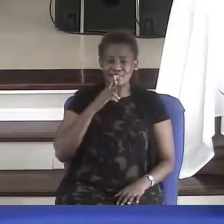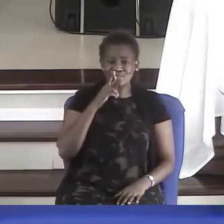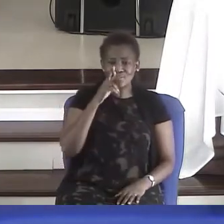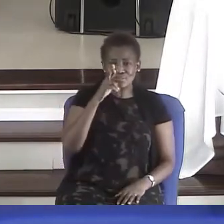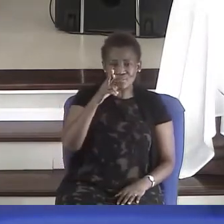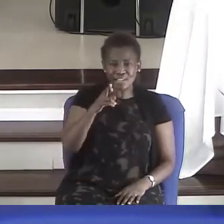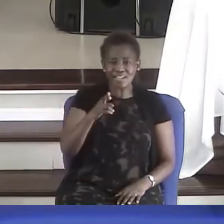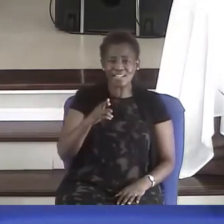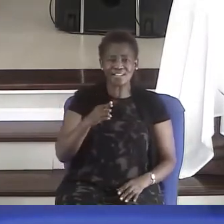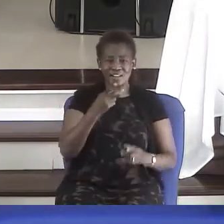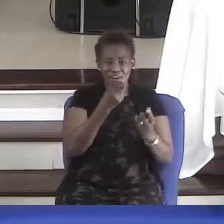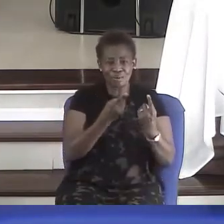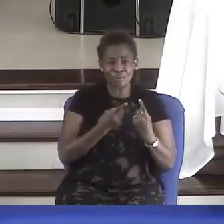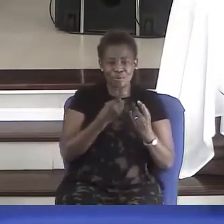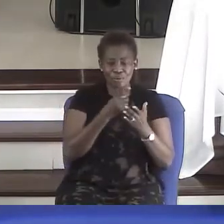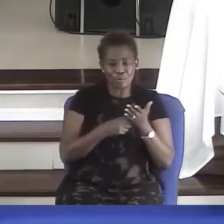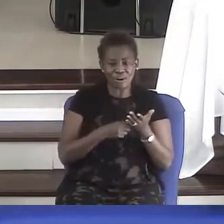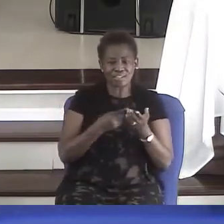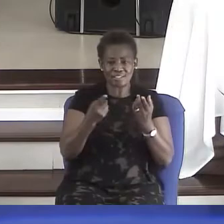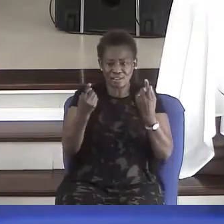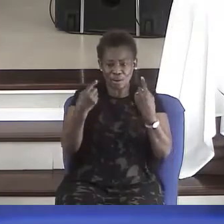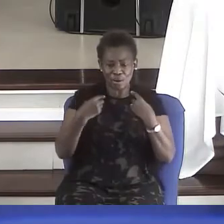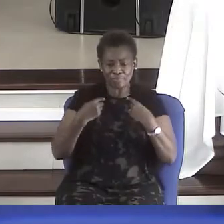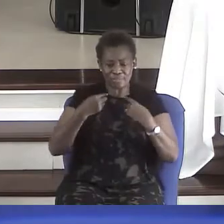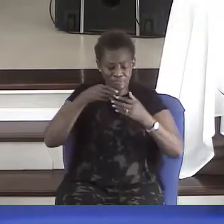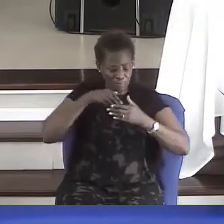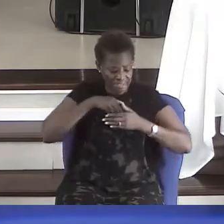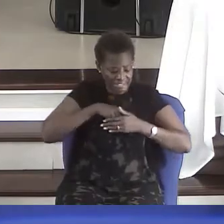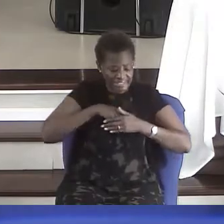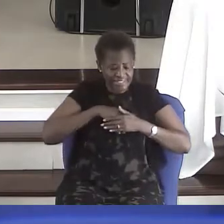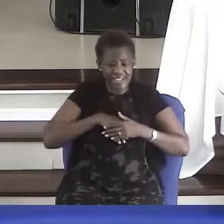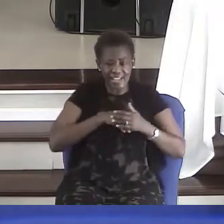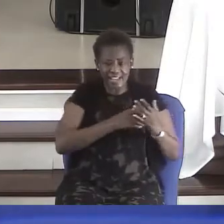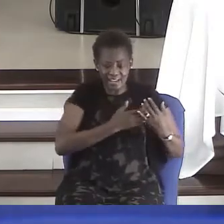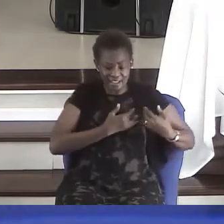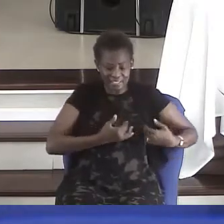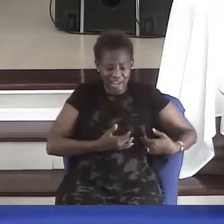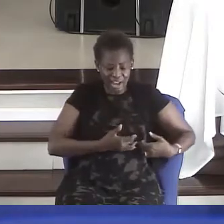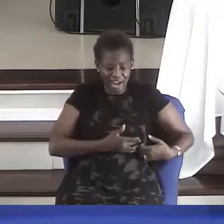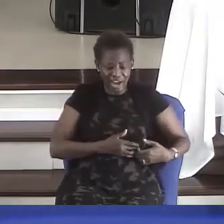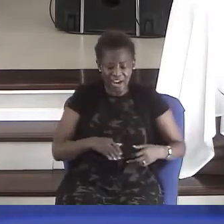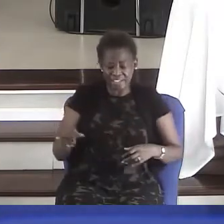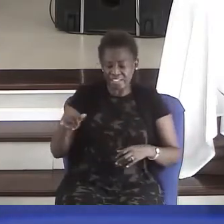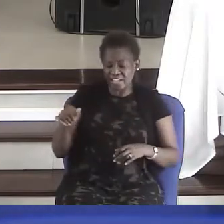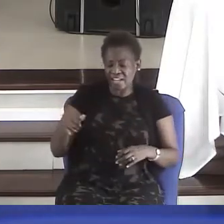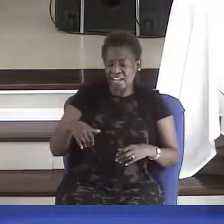within. The heart as God prepares you.